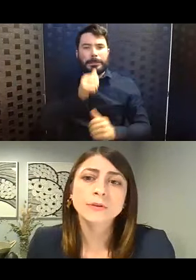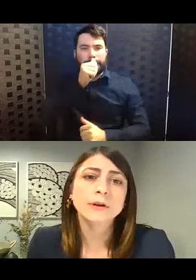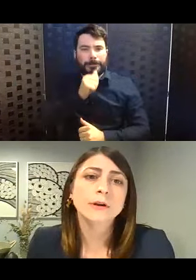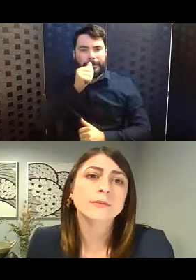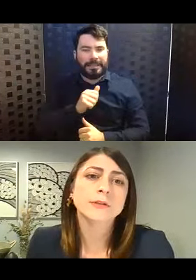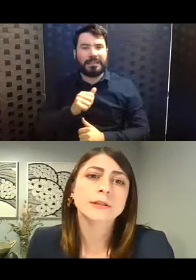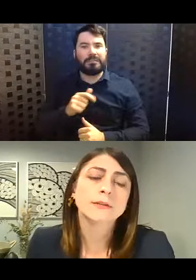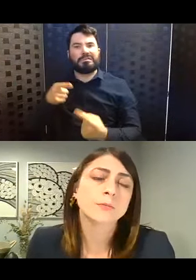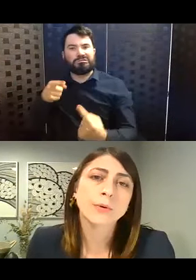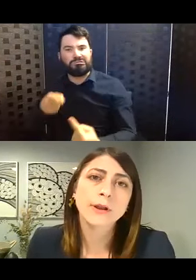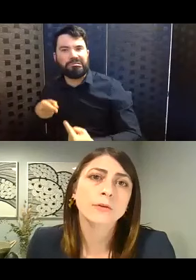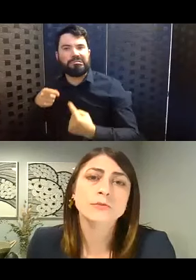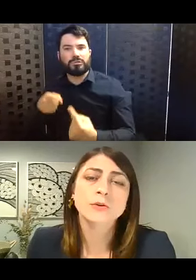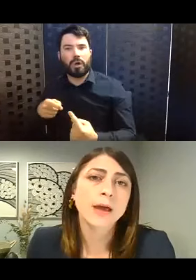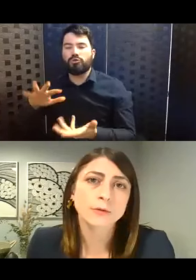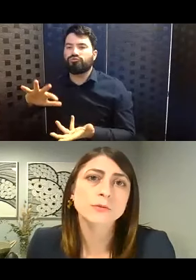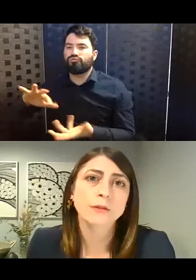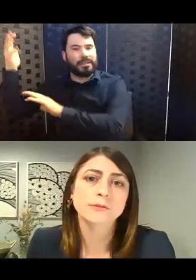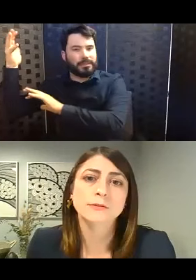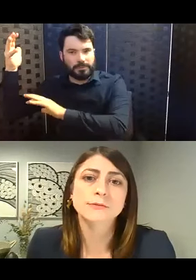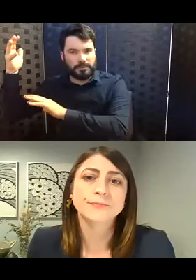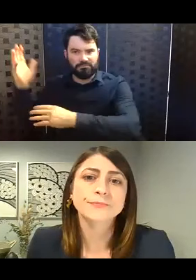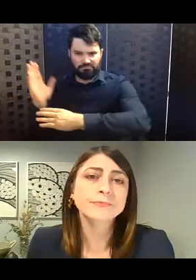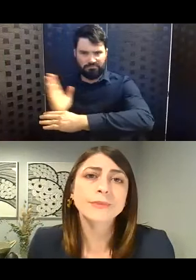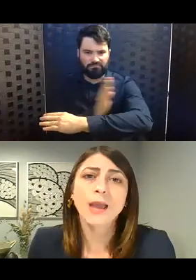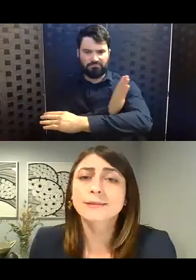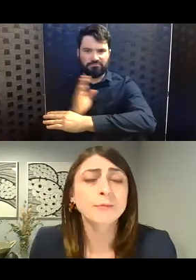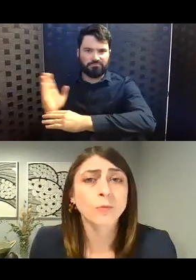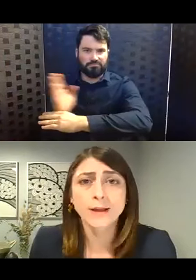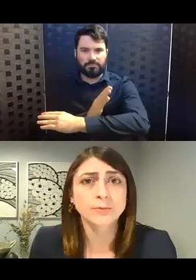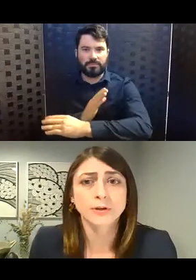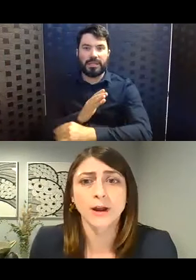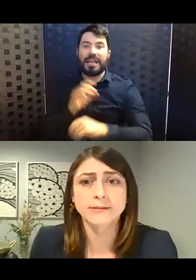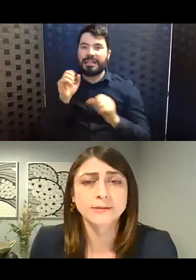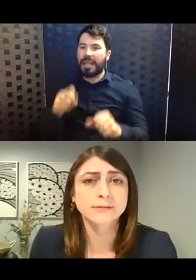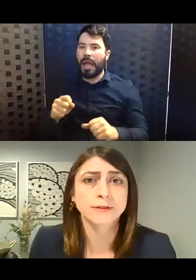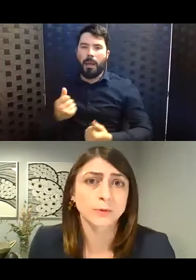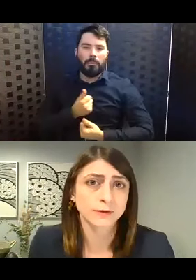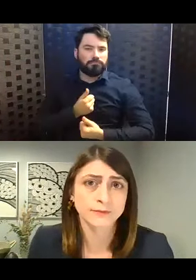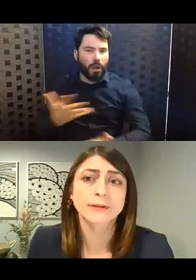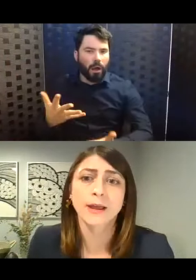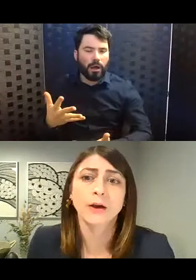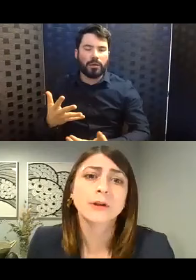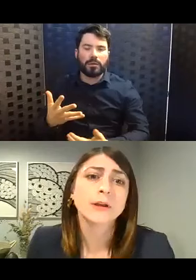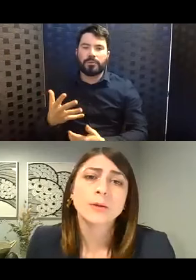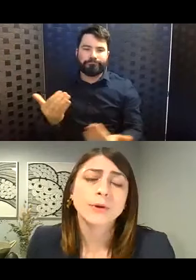or severe, this can lead to burnout or traumatic responses. At a time of widespread crisis, like we are living in now, perhaps